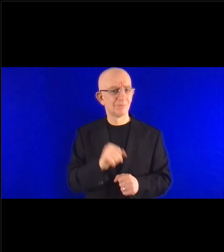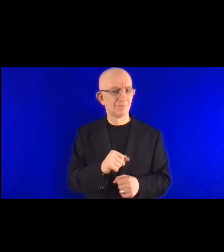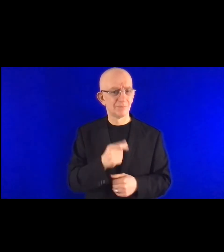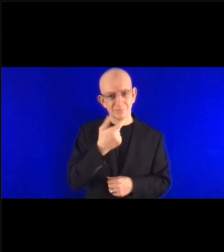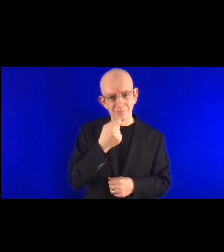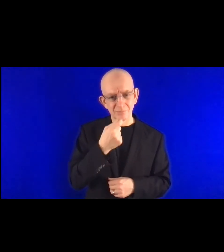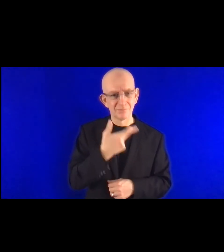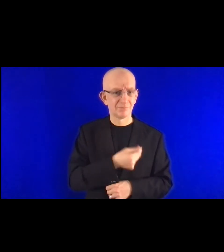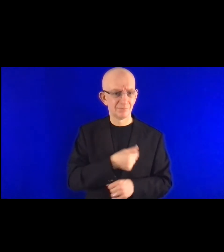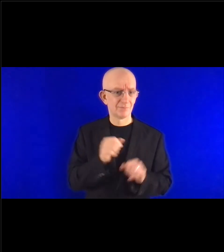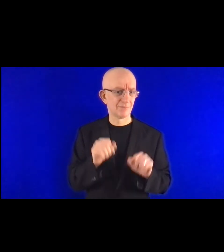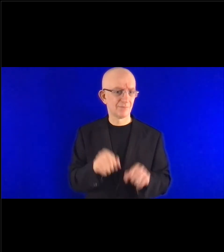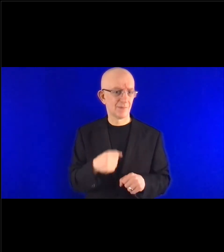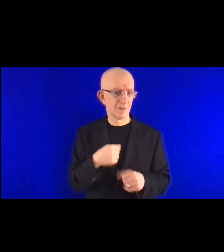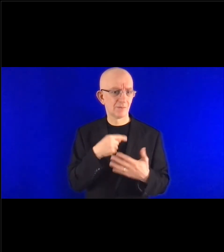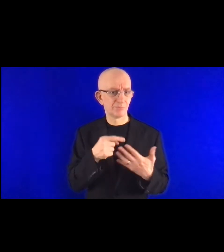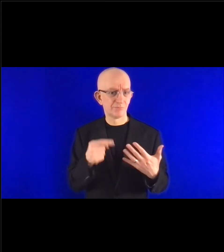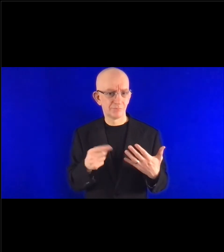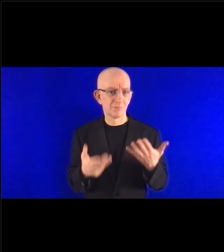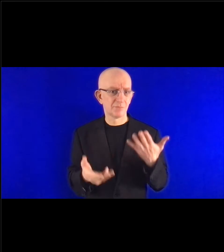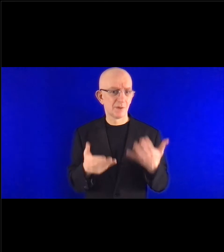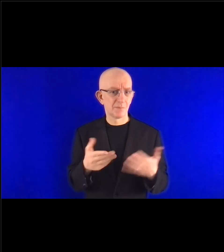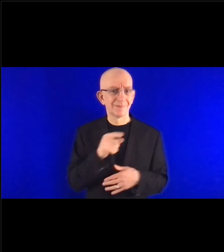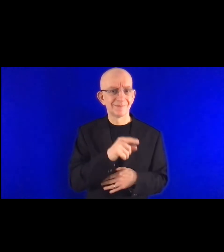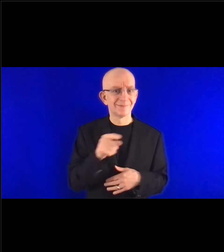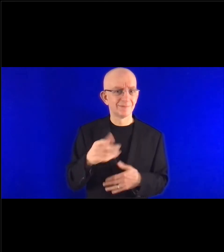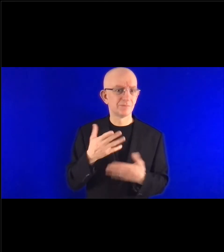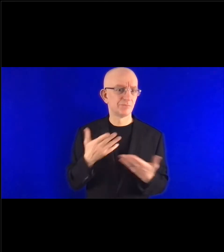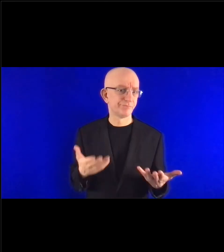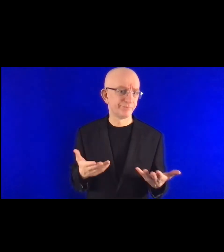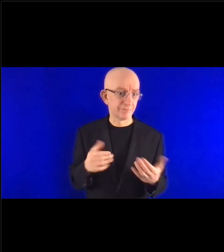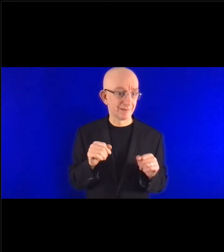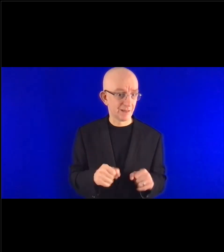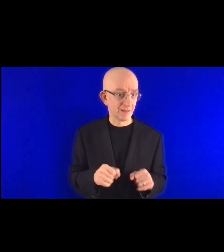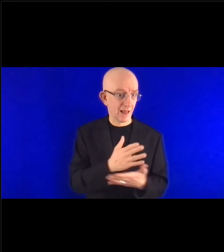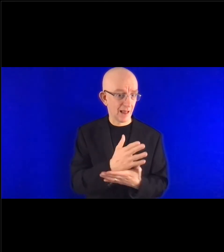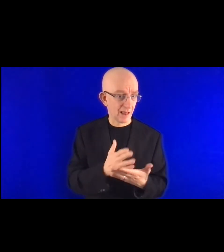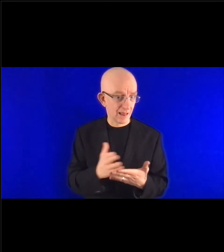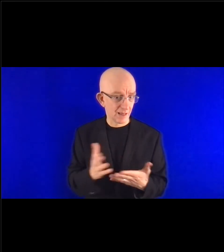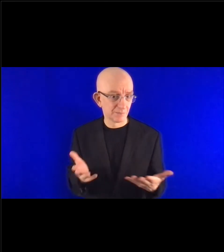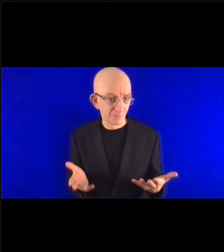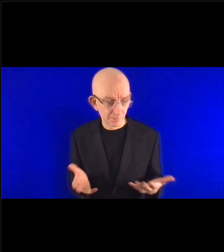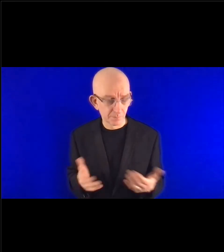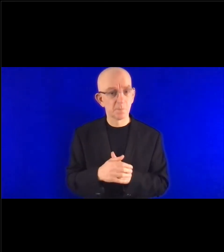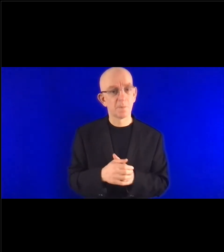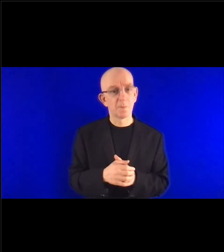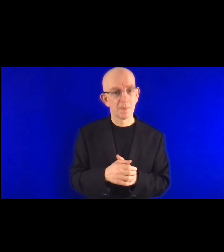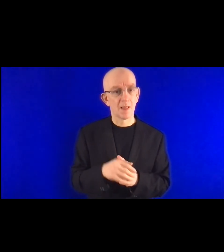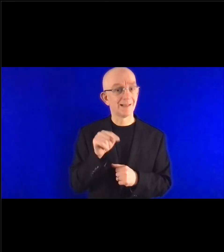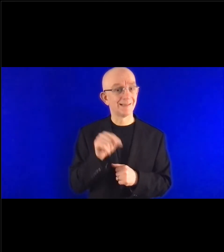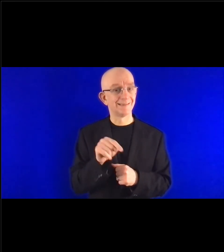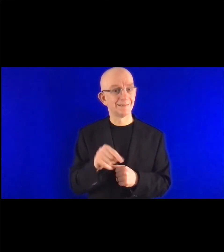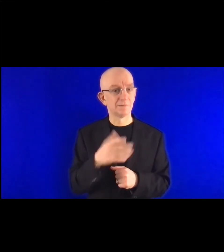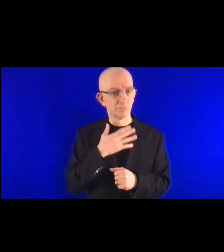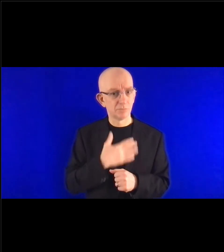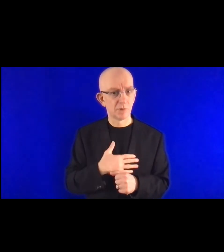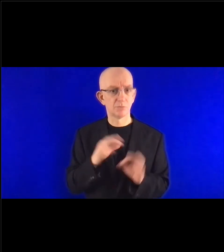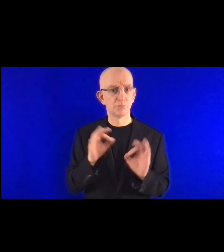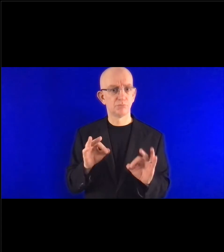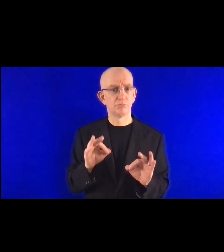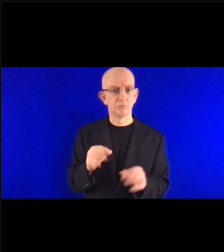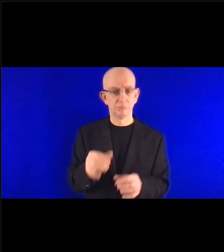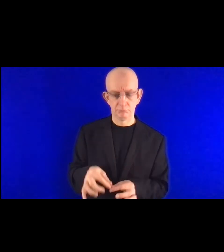that matter, I want purses that don't hurt every joint I have. I don't want any more pity when I express how hard it